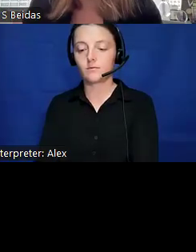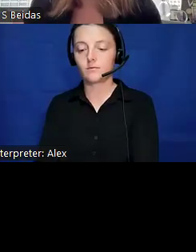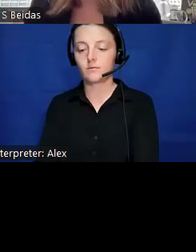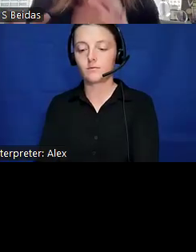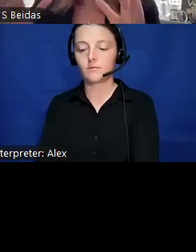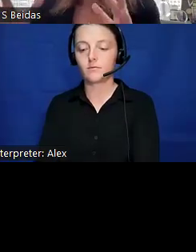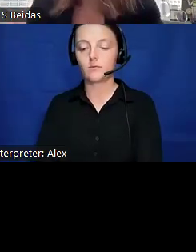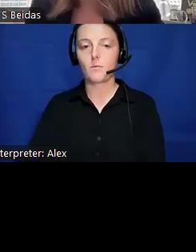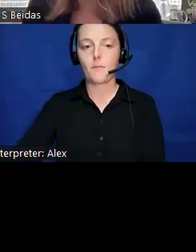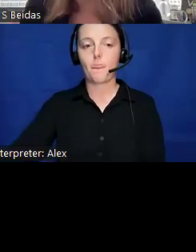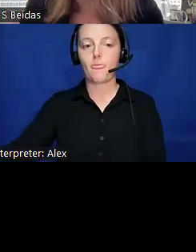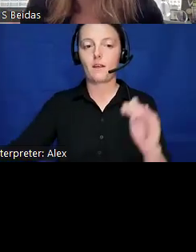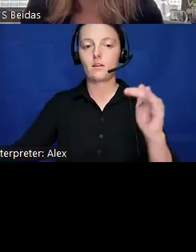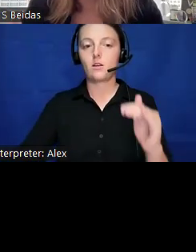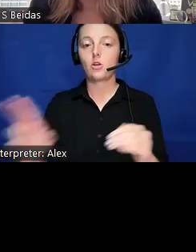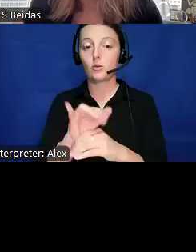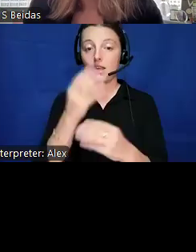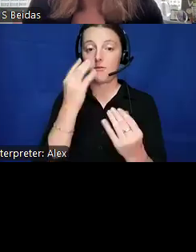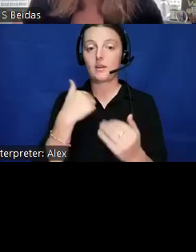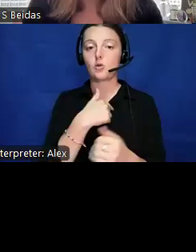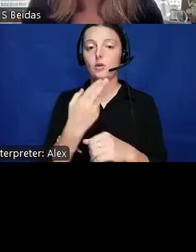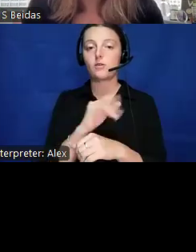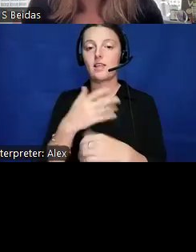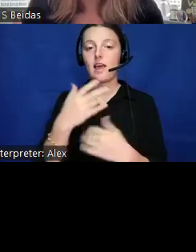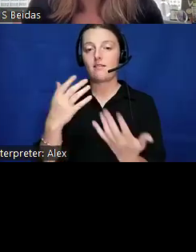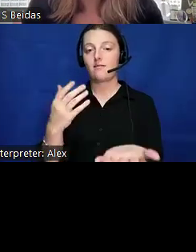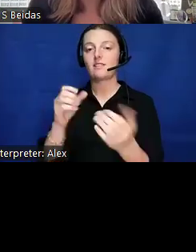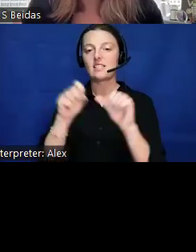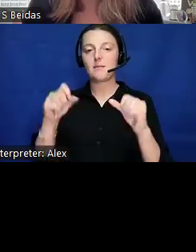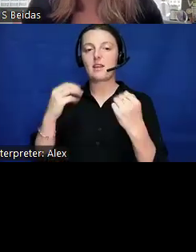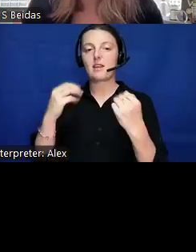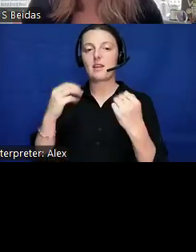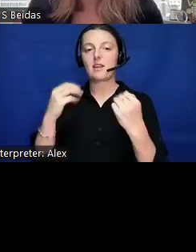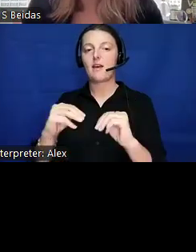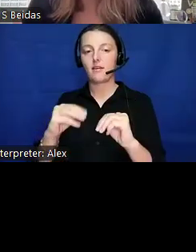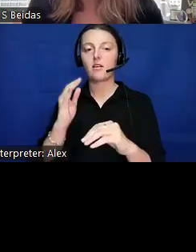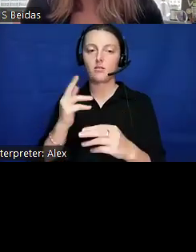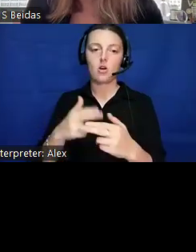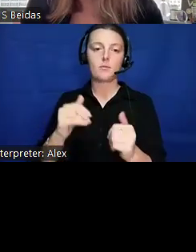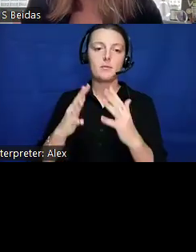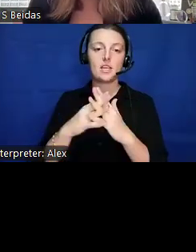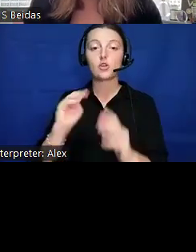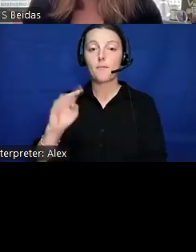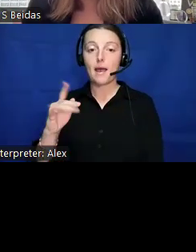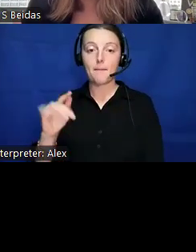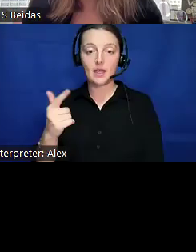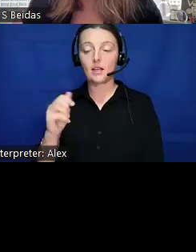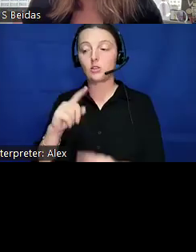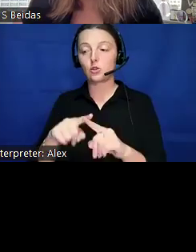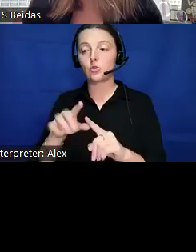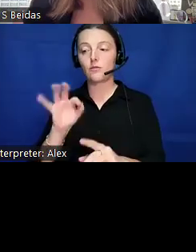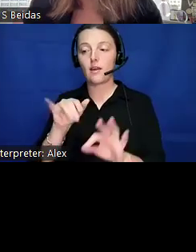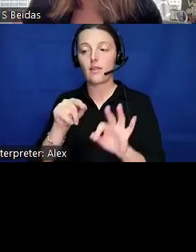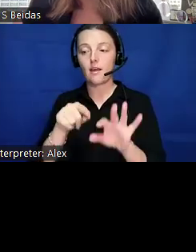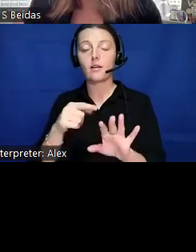address what we learned in that kind of mixed methods diagnostic work in the settings in which we were hoping to implement. So one of our conditions